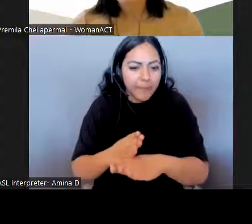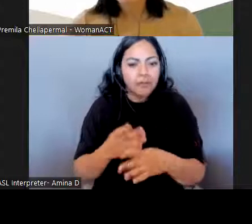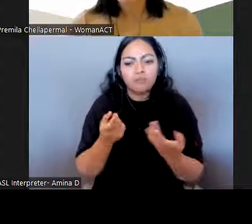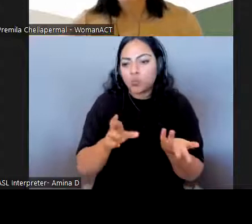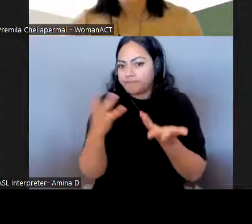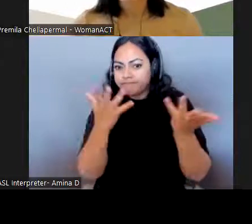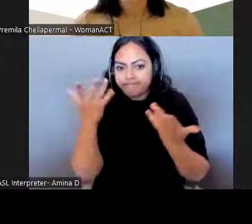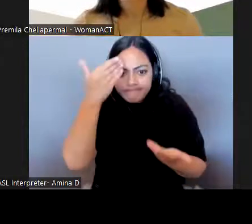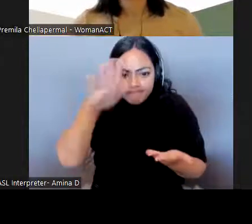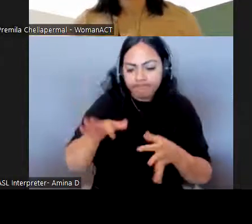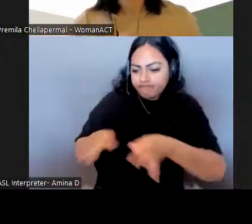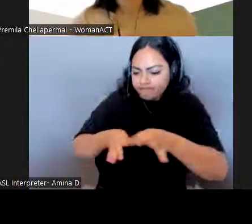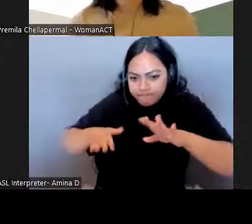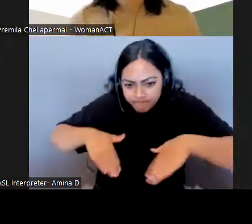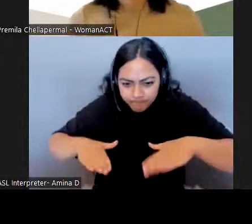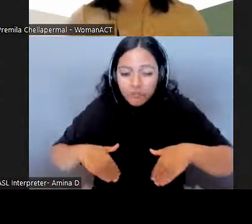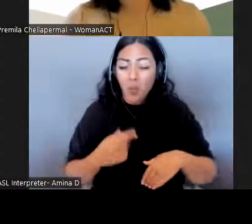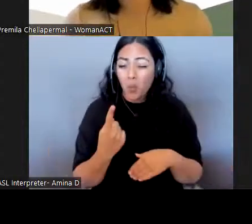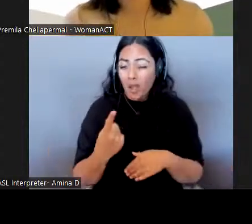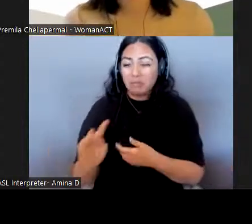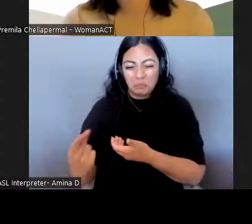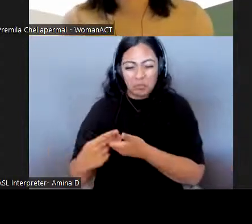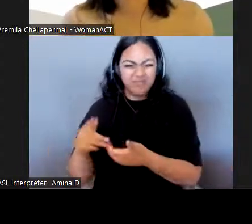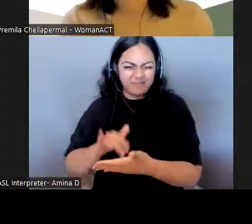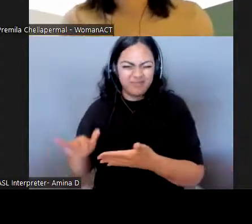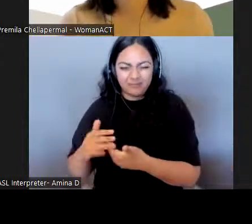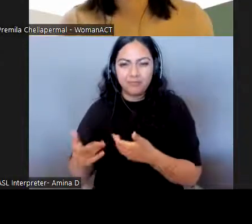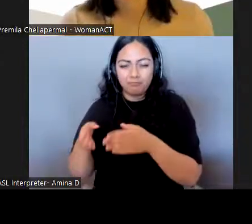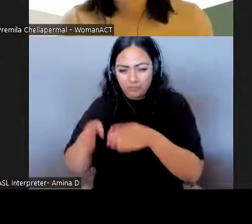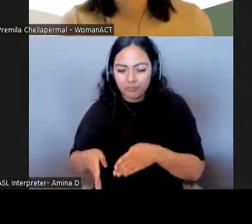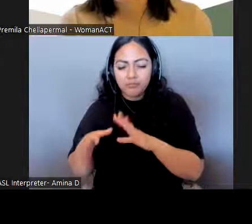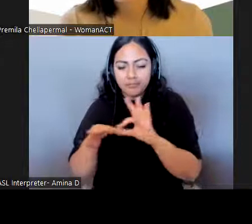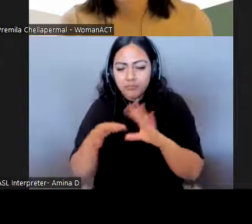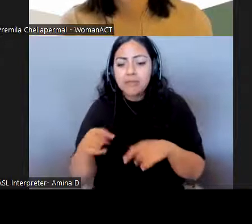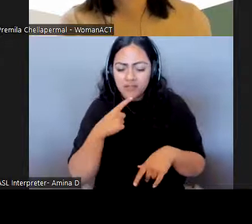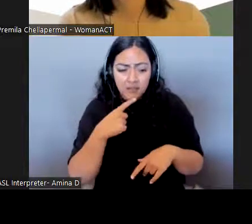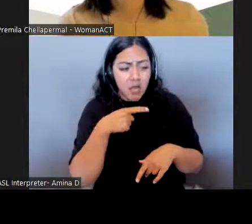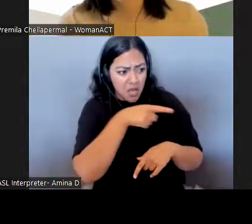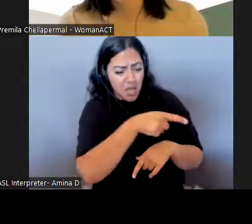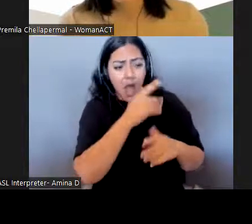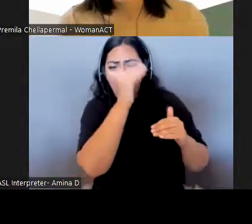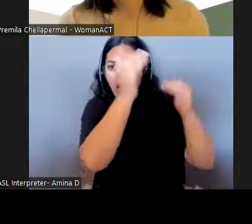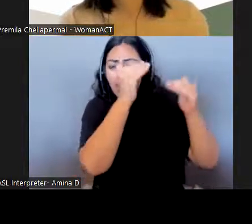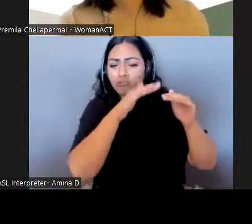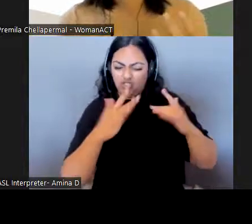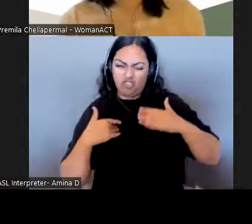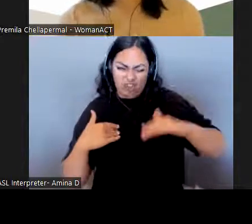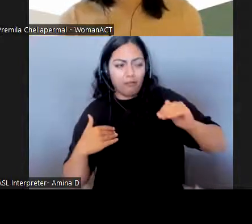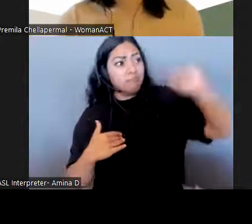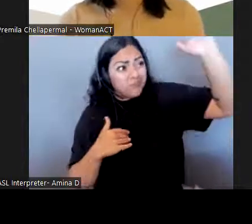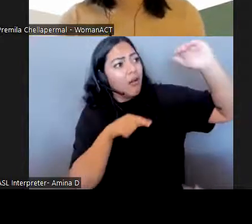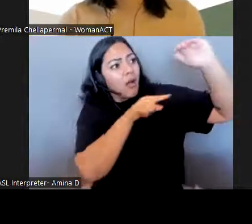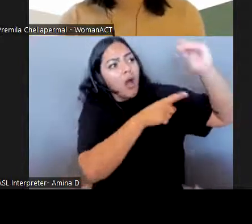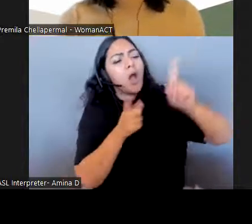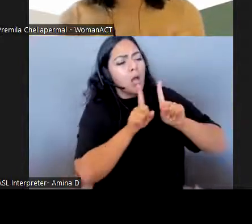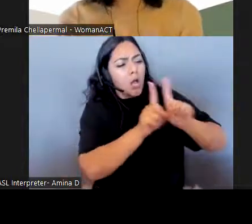participant shared that her adult children were able to apply for social benefits without her knowledge, because when they went to meetings